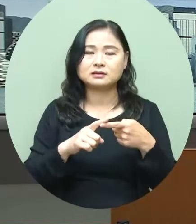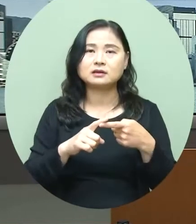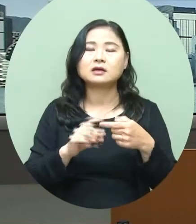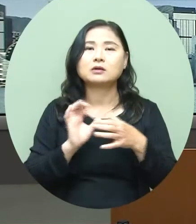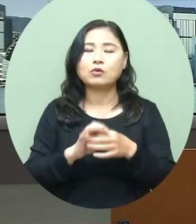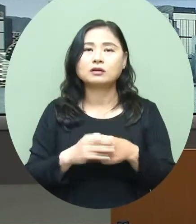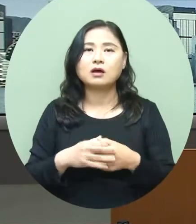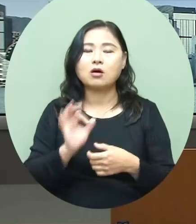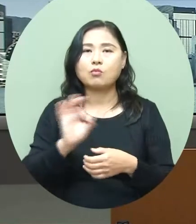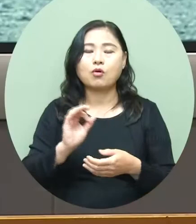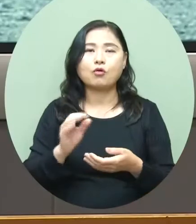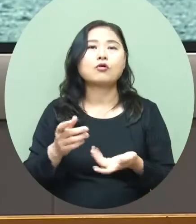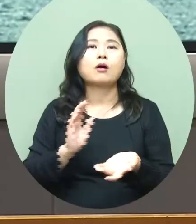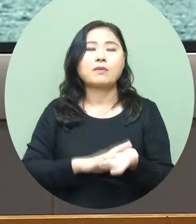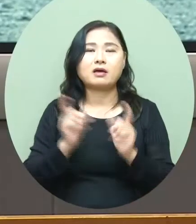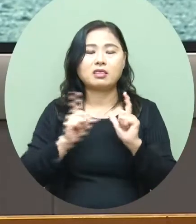Thank you for your questions.